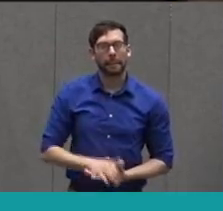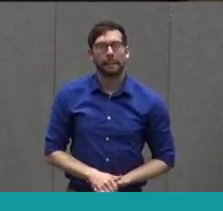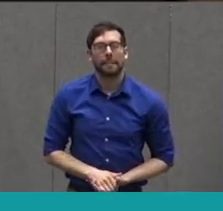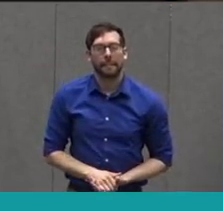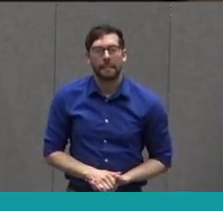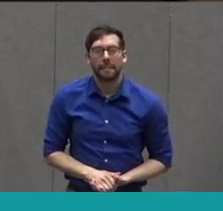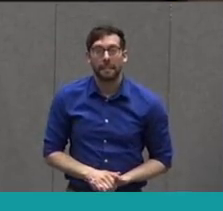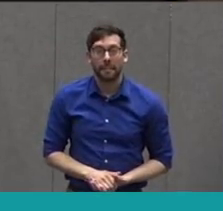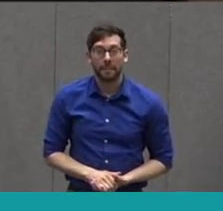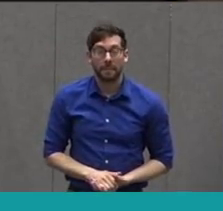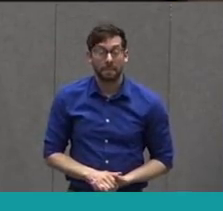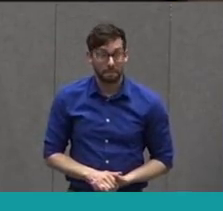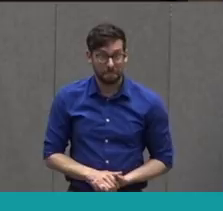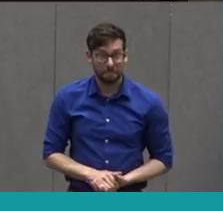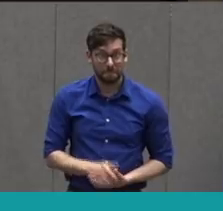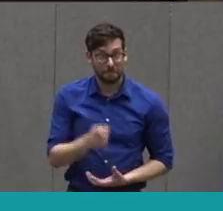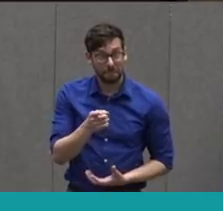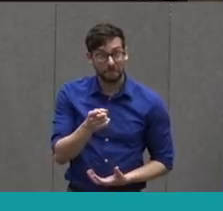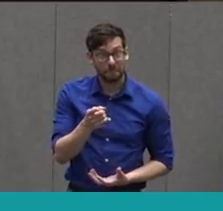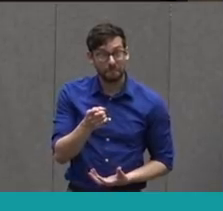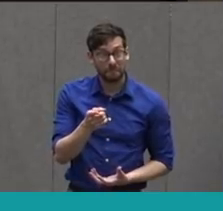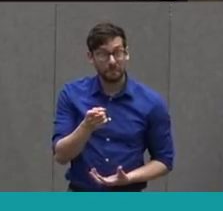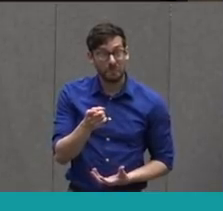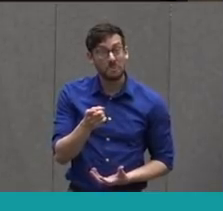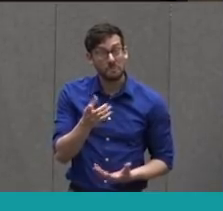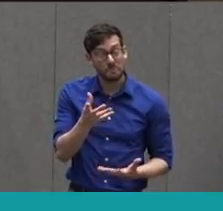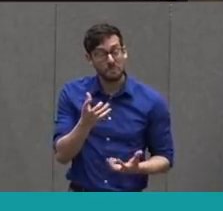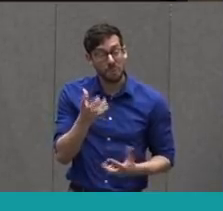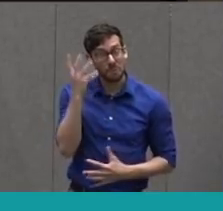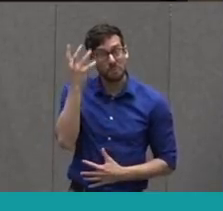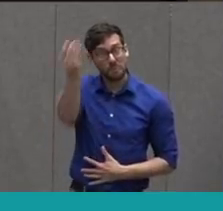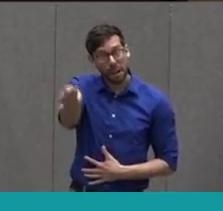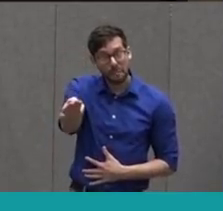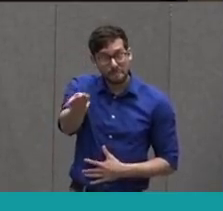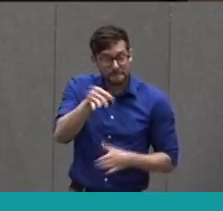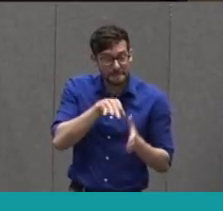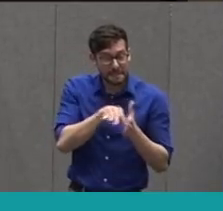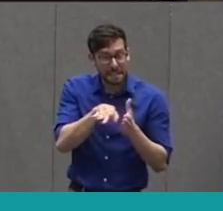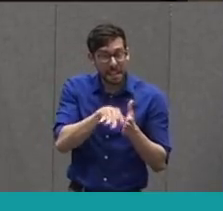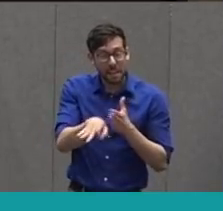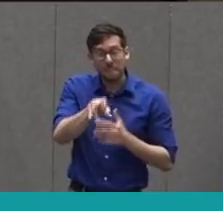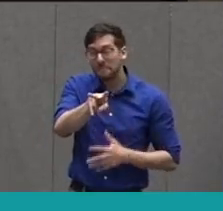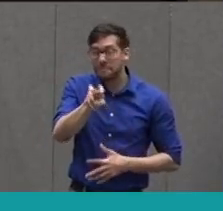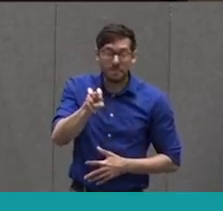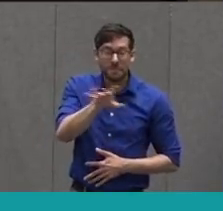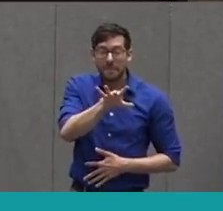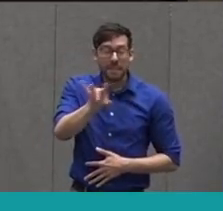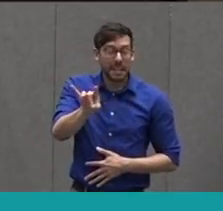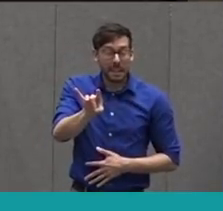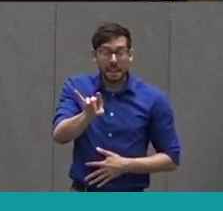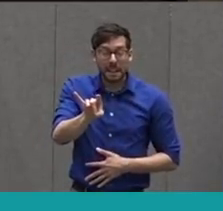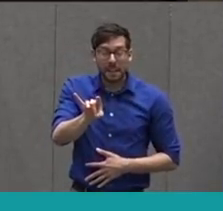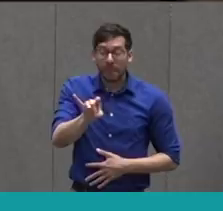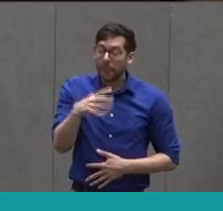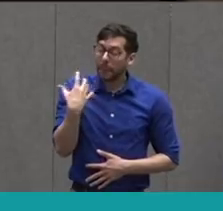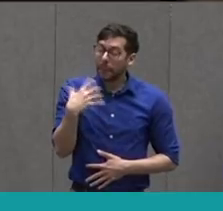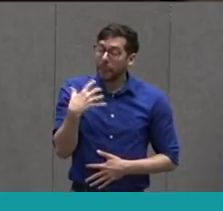Would you be willing to go out and count 258 things? That seems like a huge number.